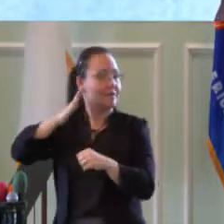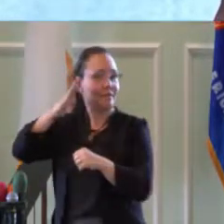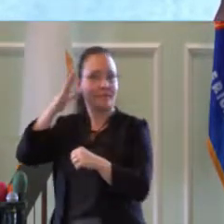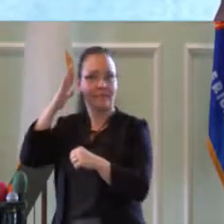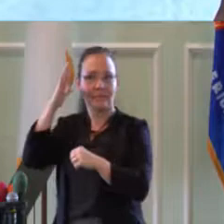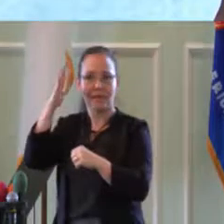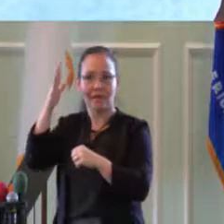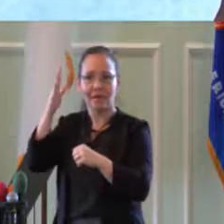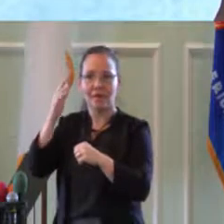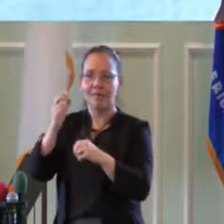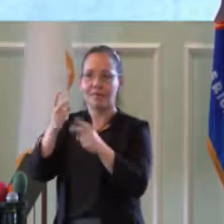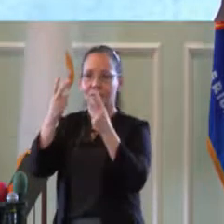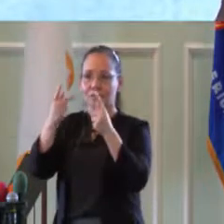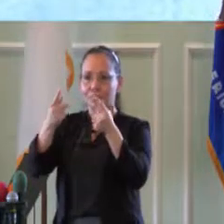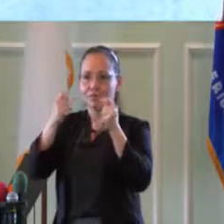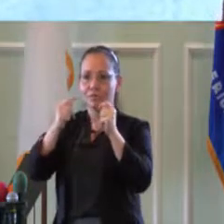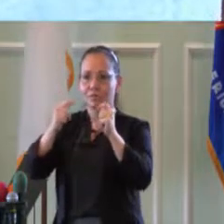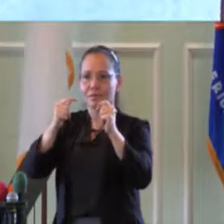this world